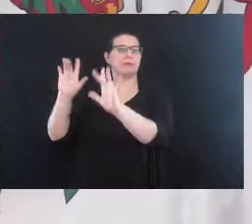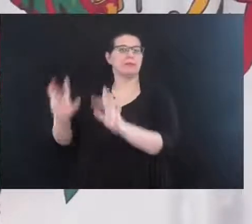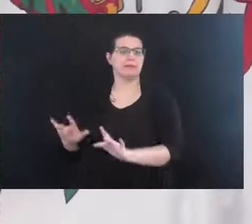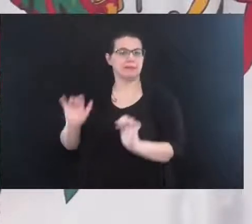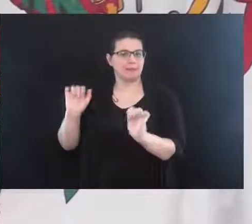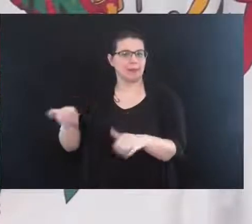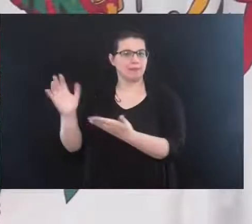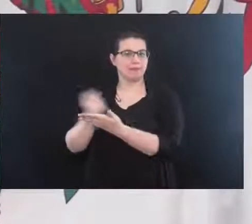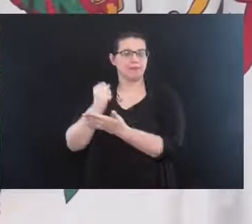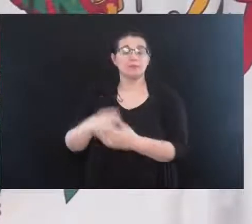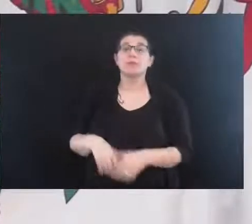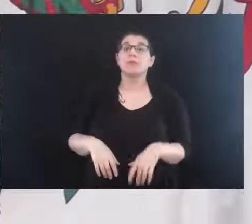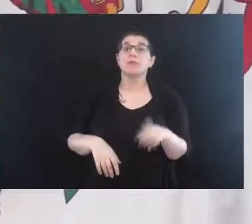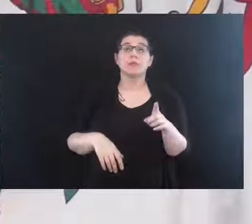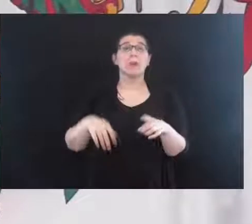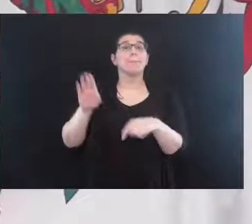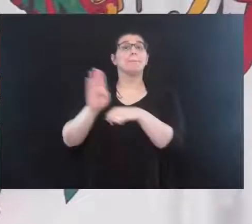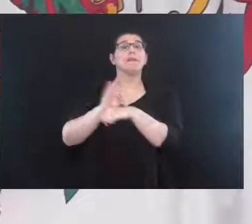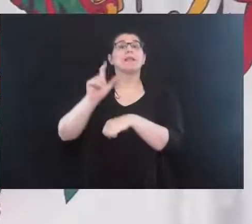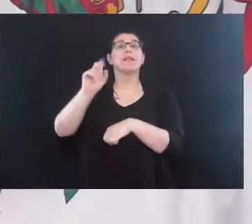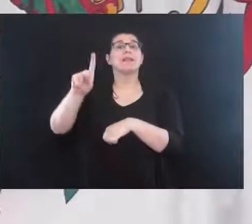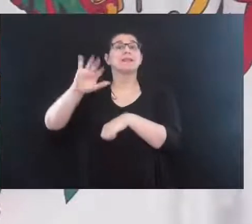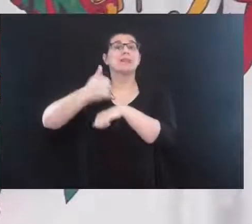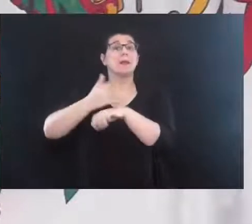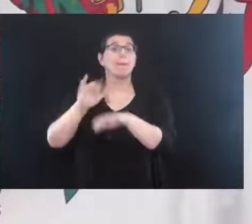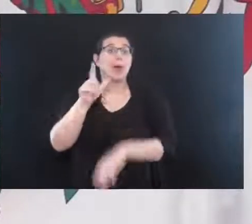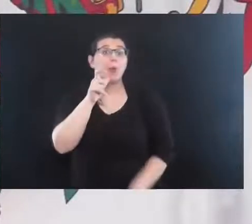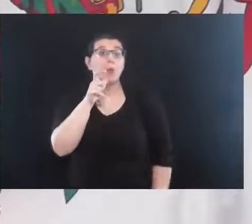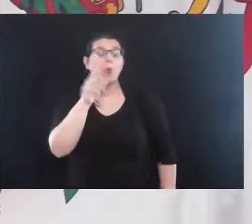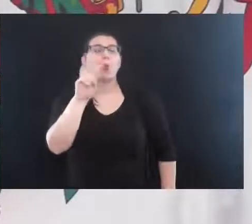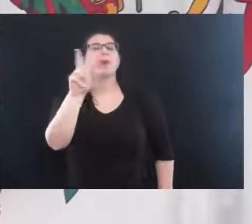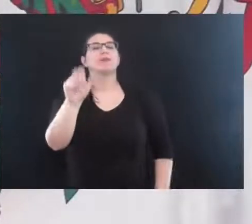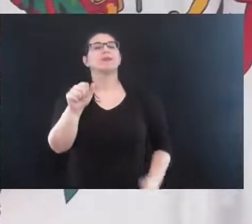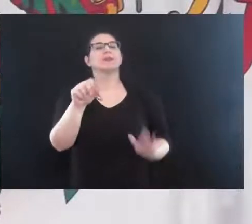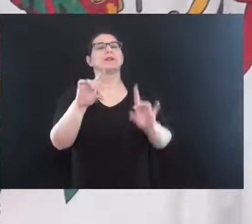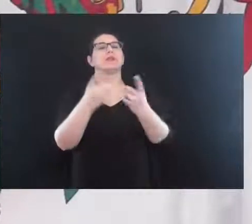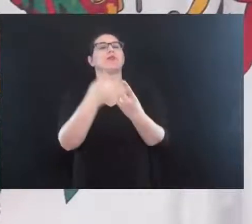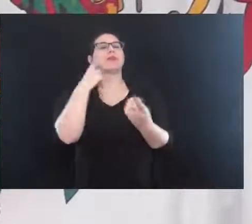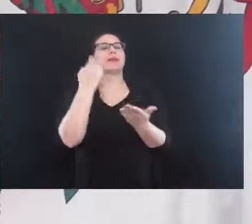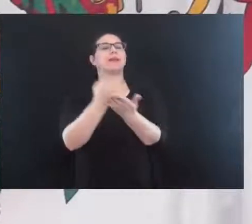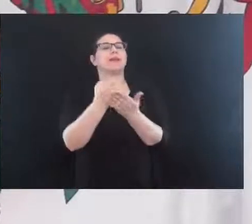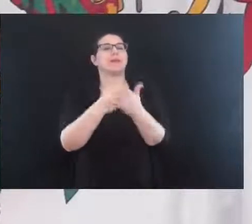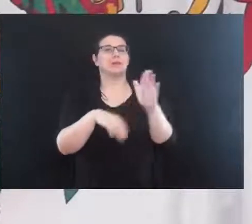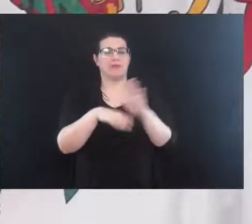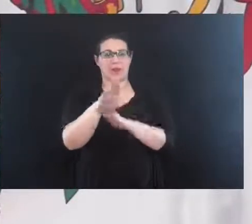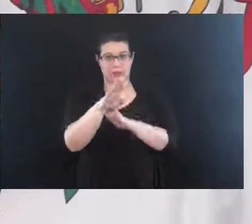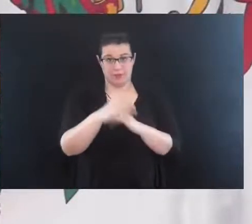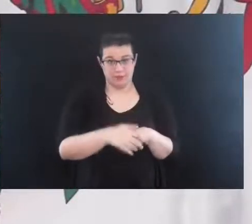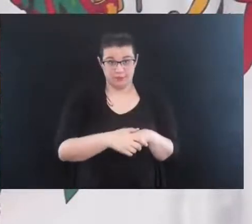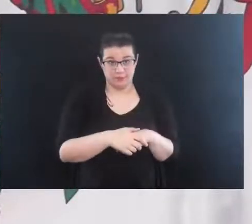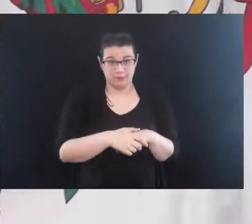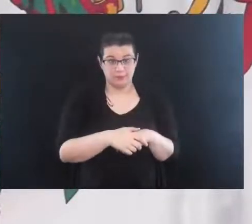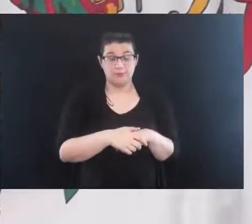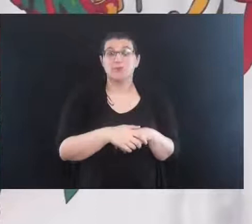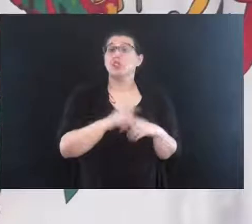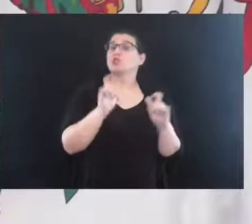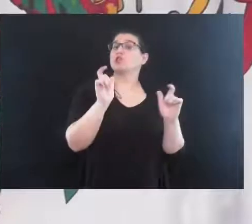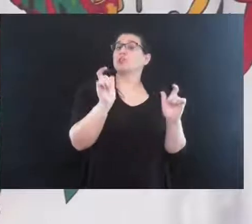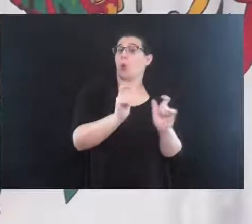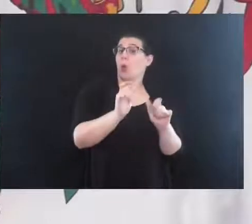is founded by the West Virginia Department of Economic Development, the Small Business